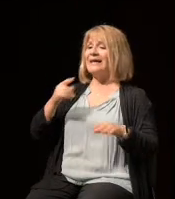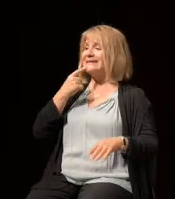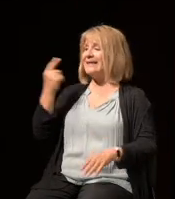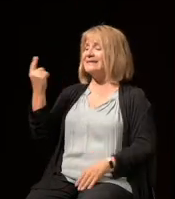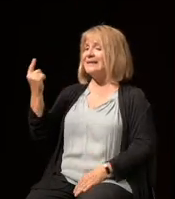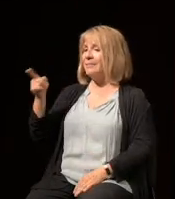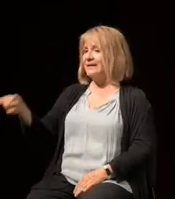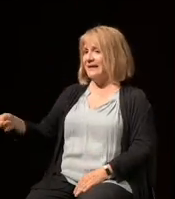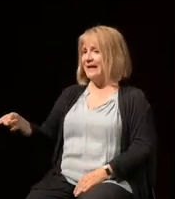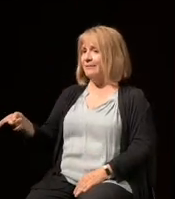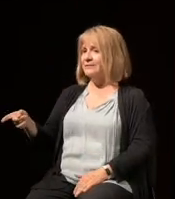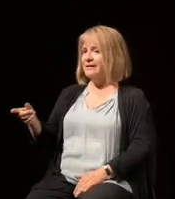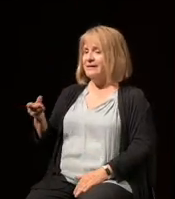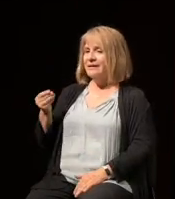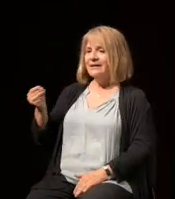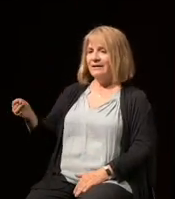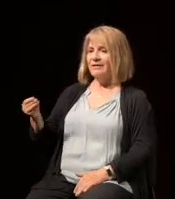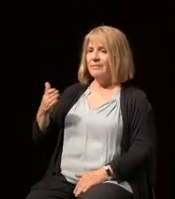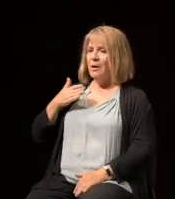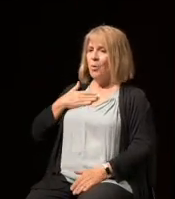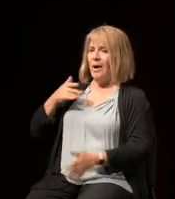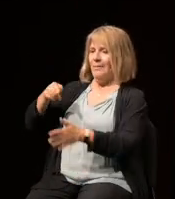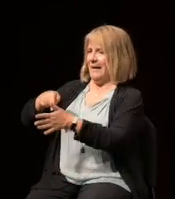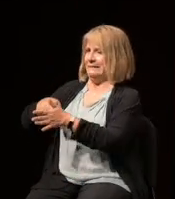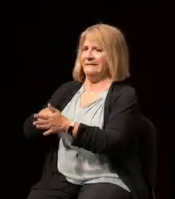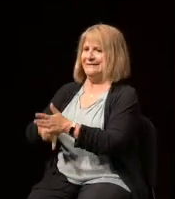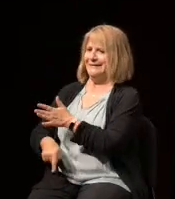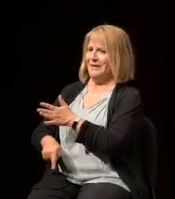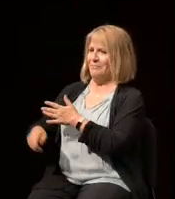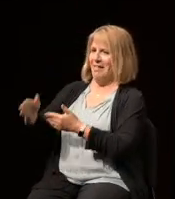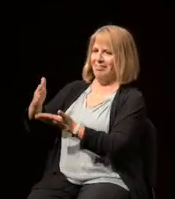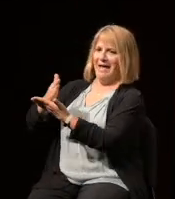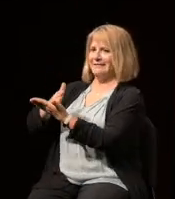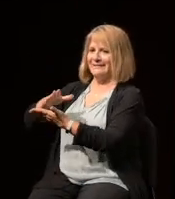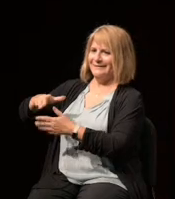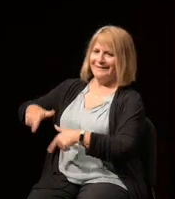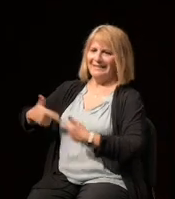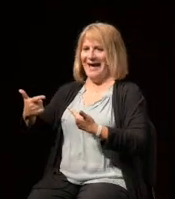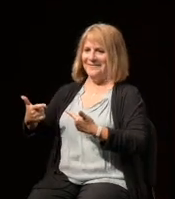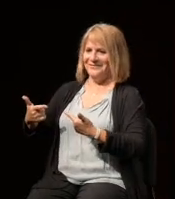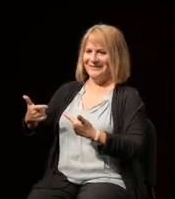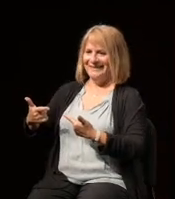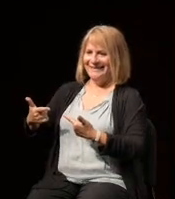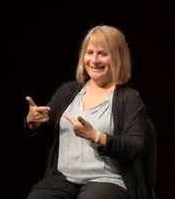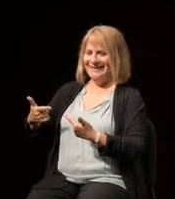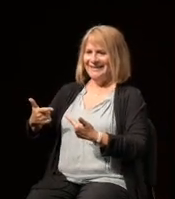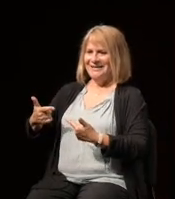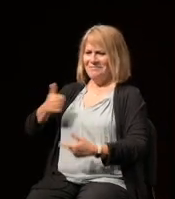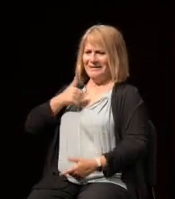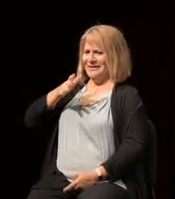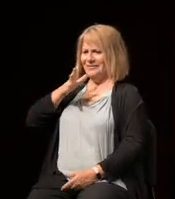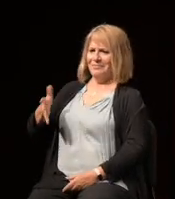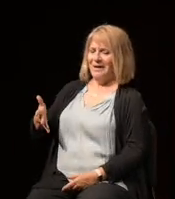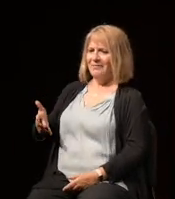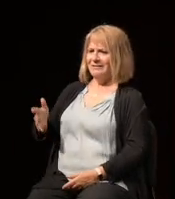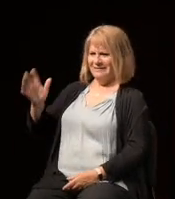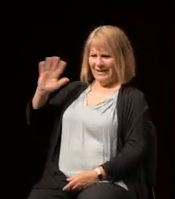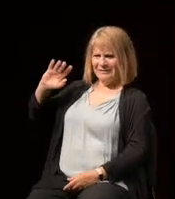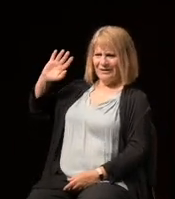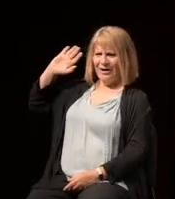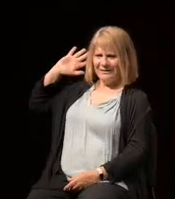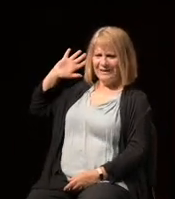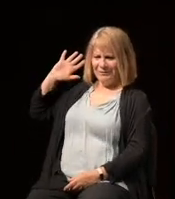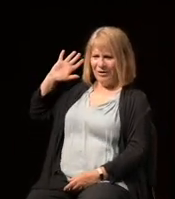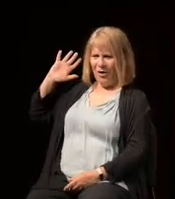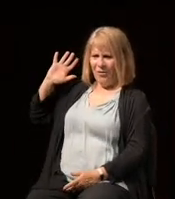to him, giving him one of my deep and profound lessons in life on race. He was like, yeah, Mom, wasn't that a long time ago, like when